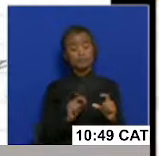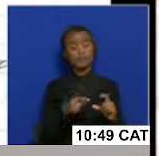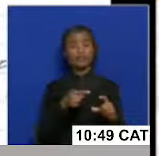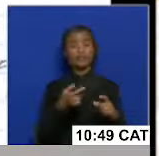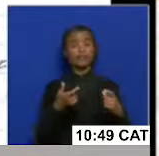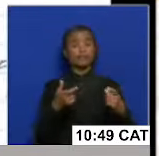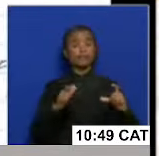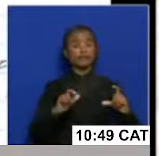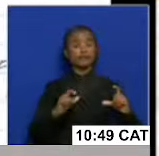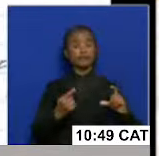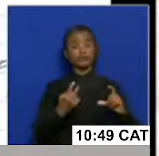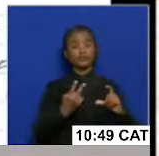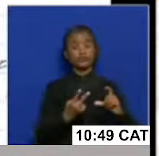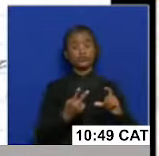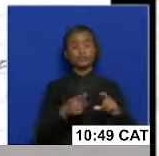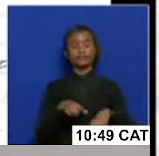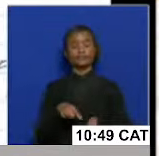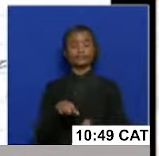describes